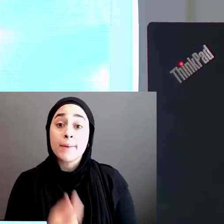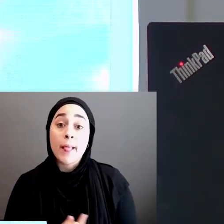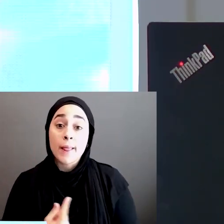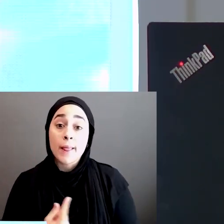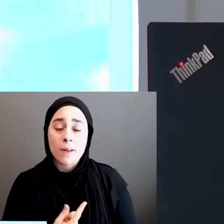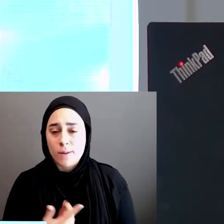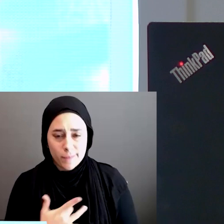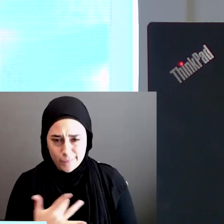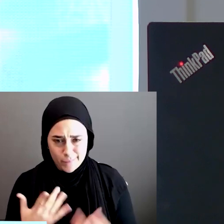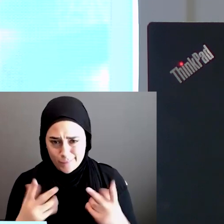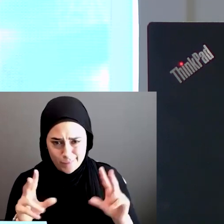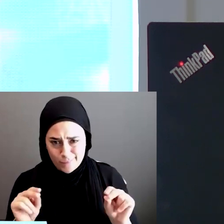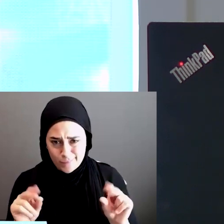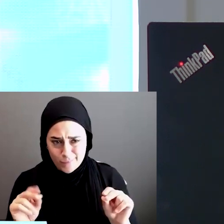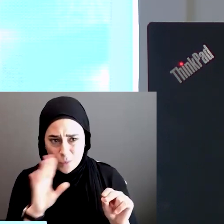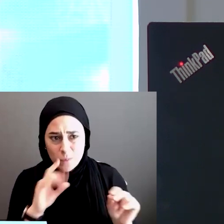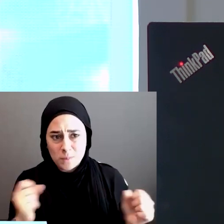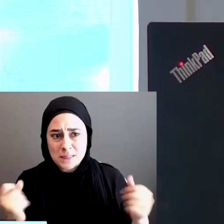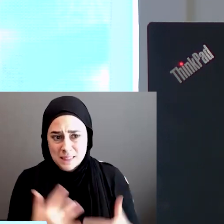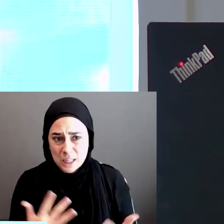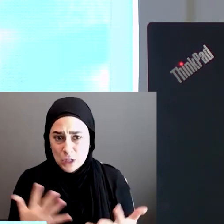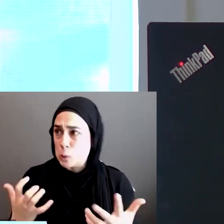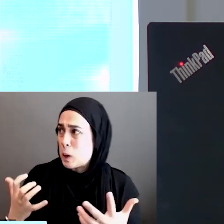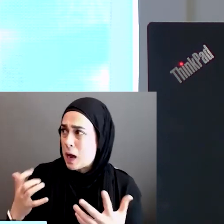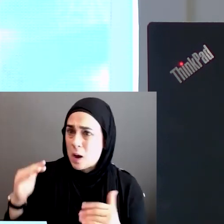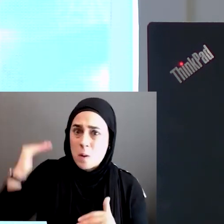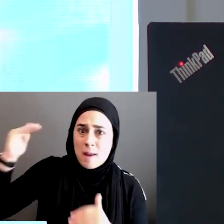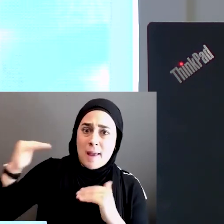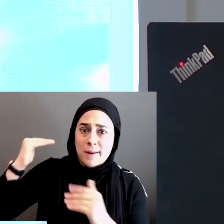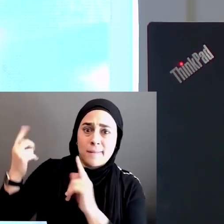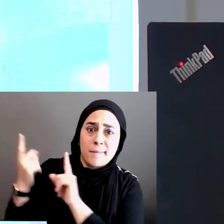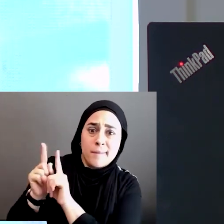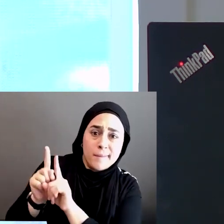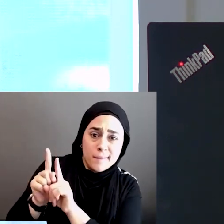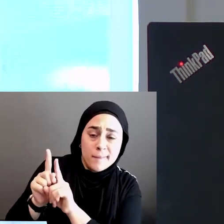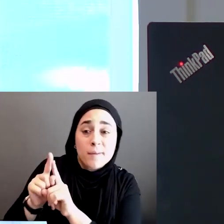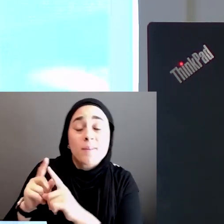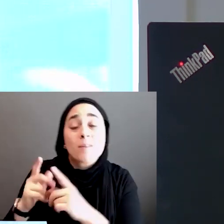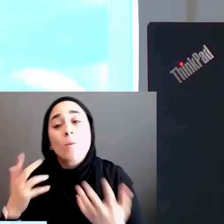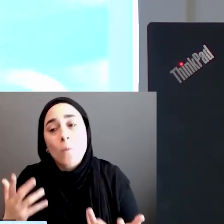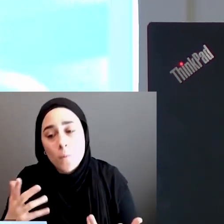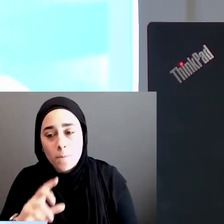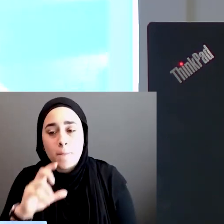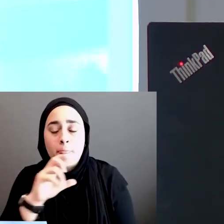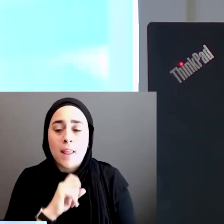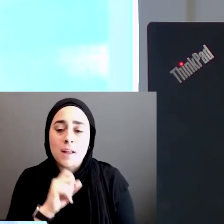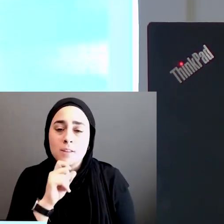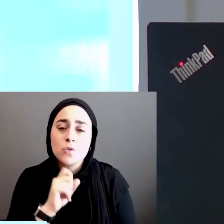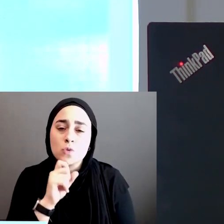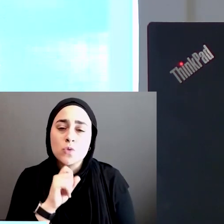Likely not. Likely they'll be scared, and they'll want someone with them. So usually the ages where it comes more into play